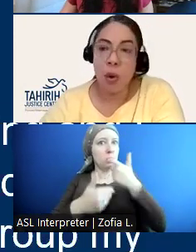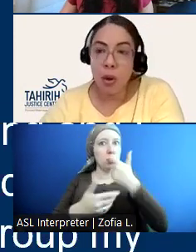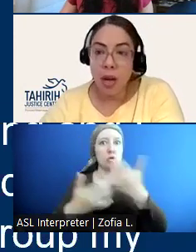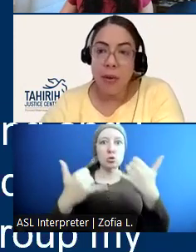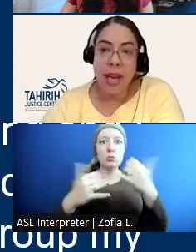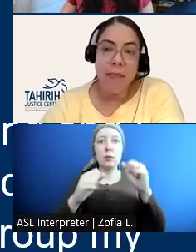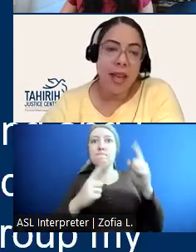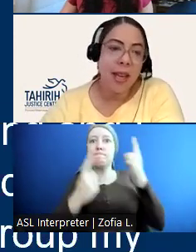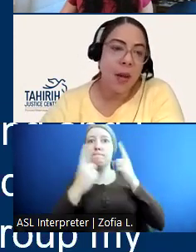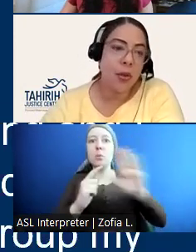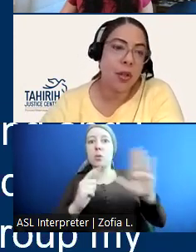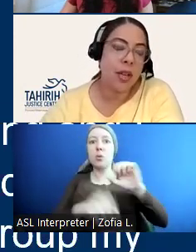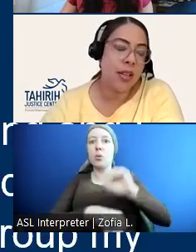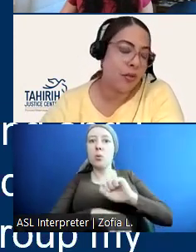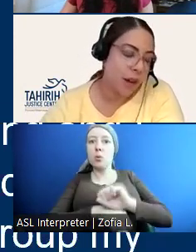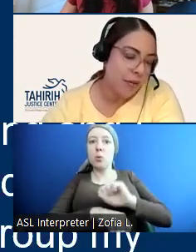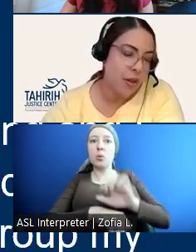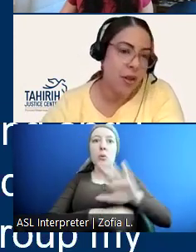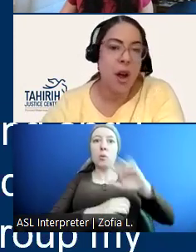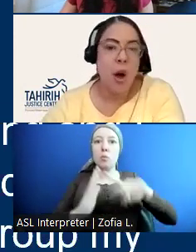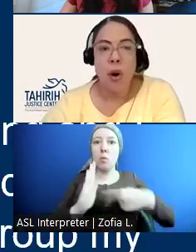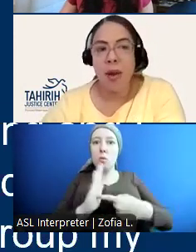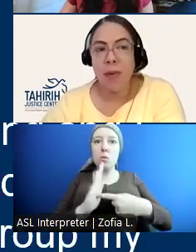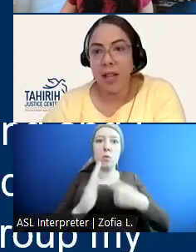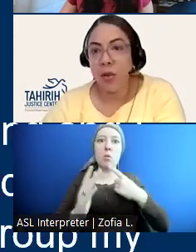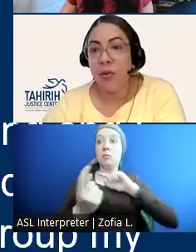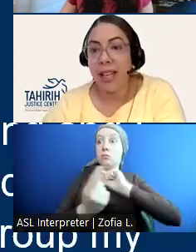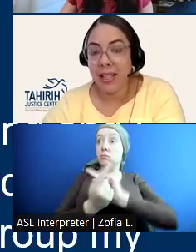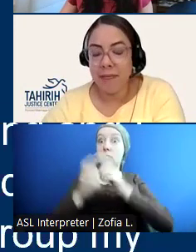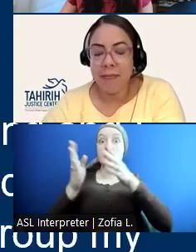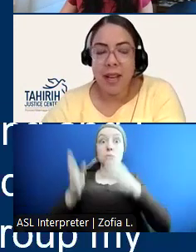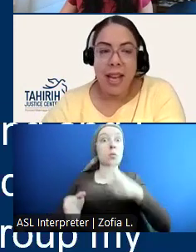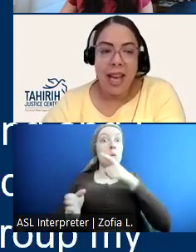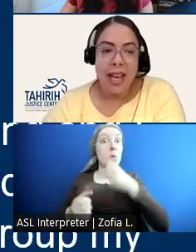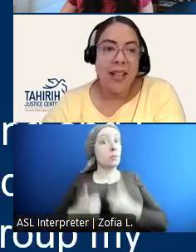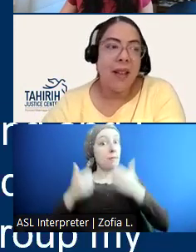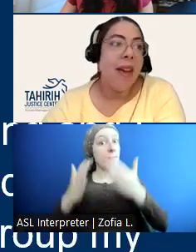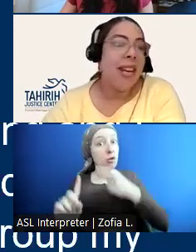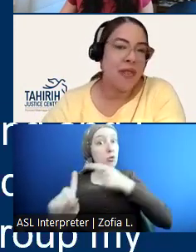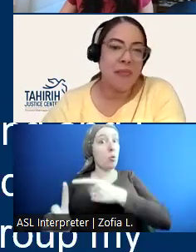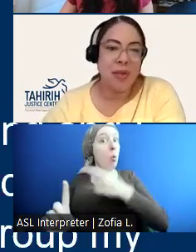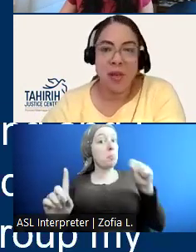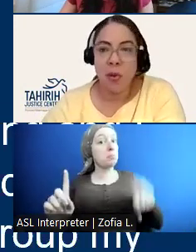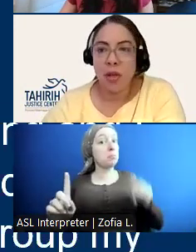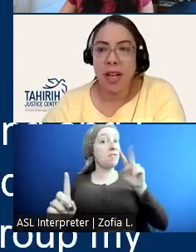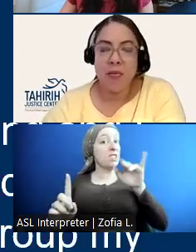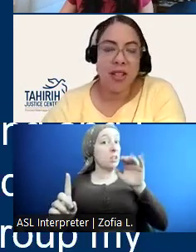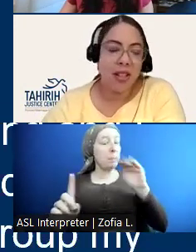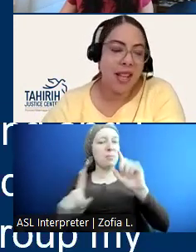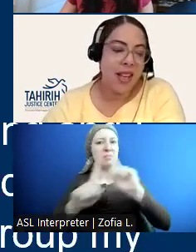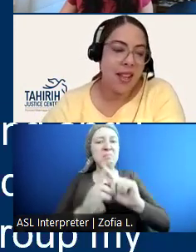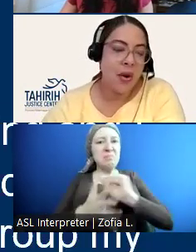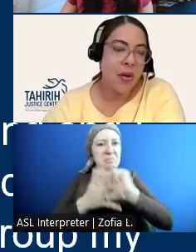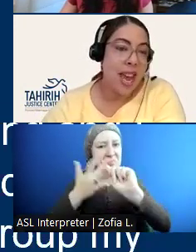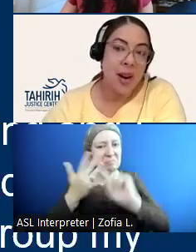their role, how they may encounter a survivor or a potential victim, and many different touch points, right? You